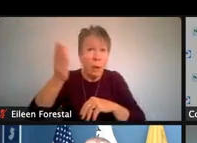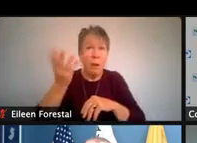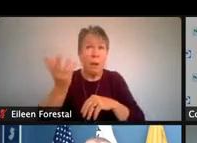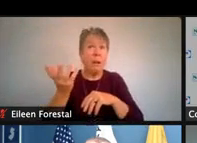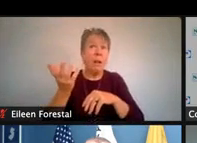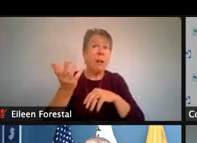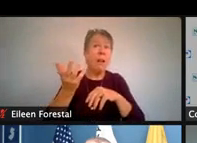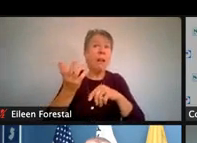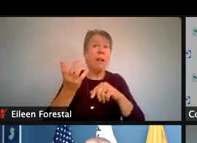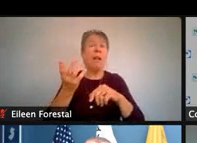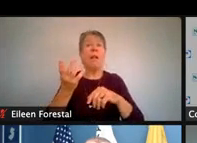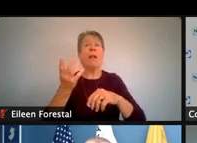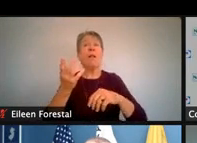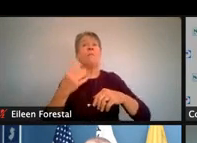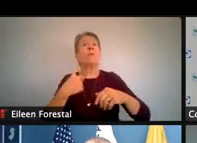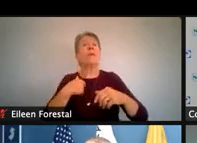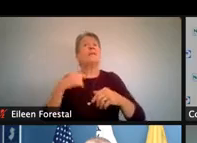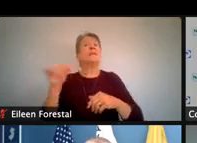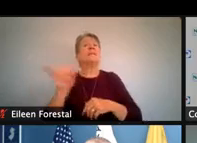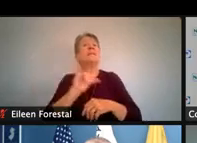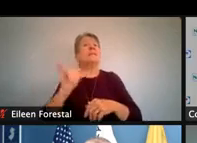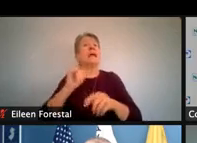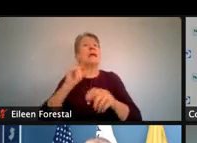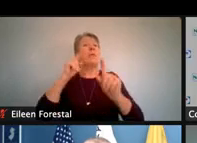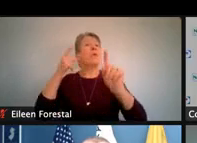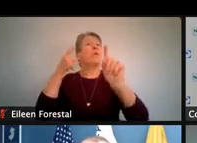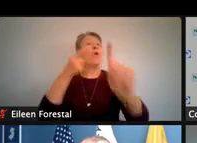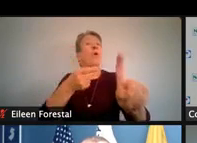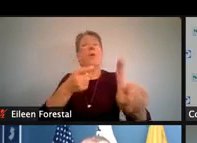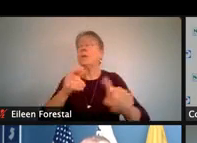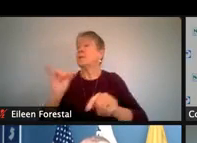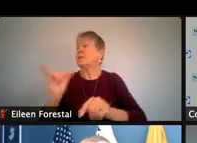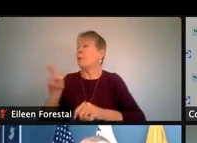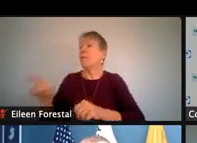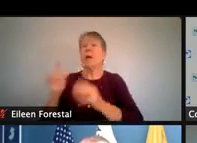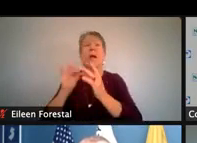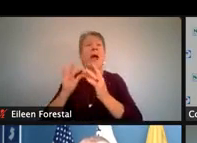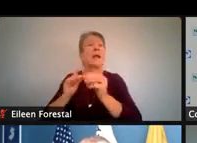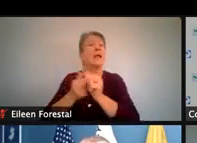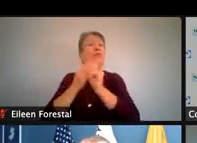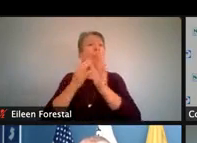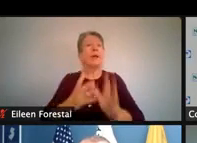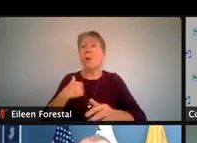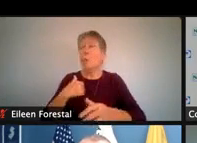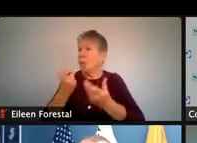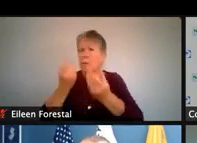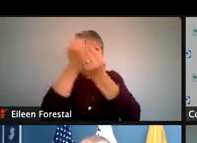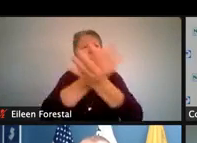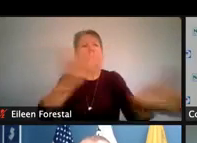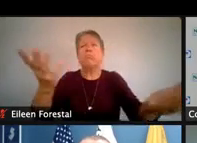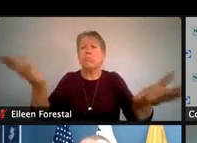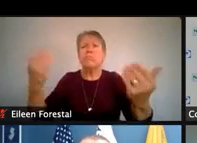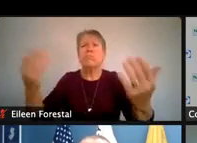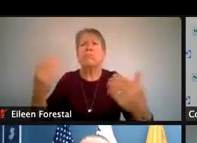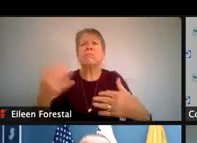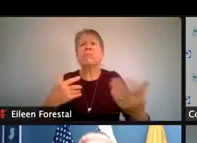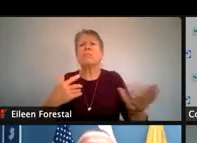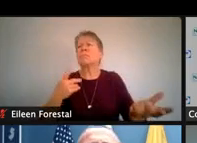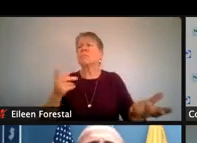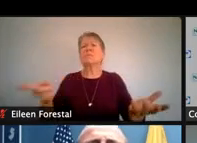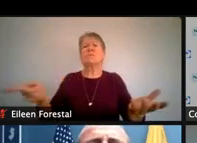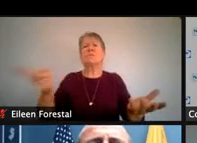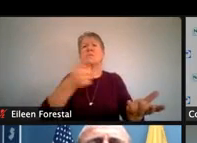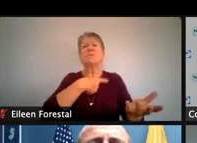push initially when we were hiring more. And then I think the statistics you gave is 58% of people